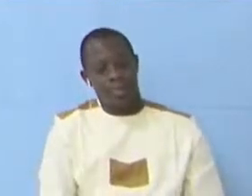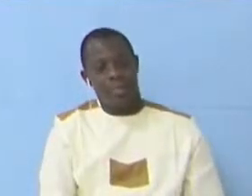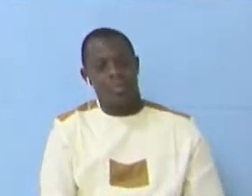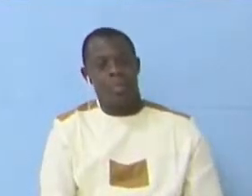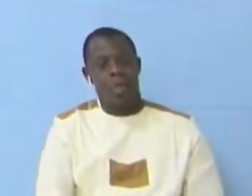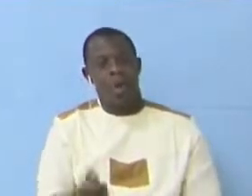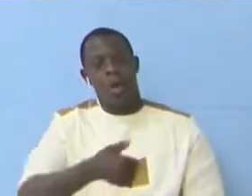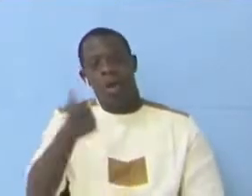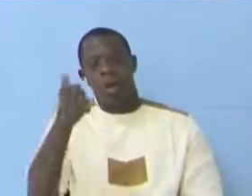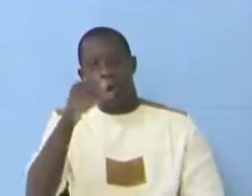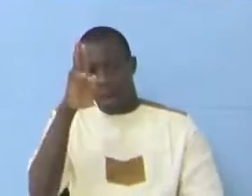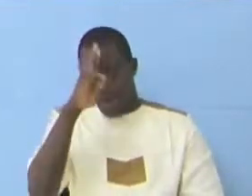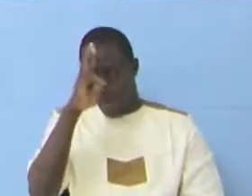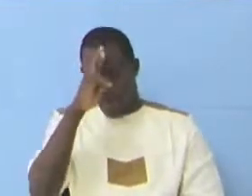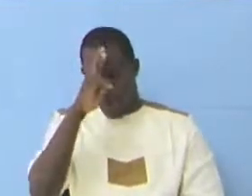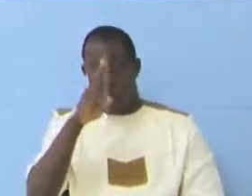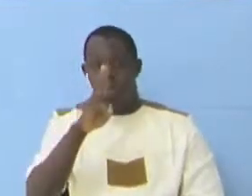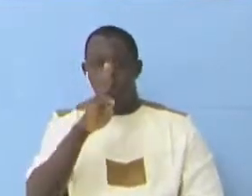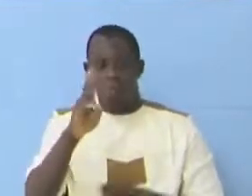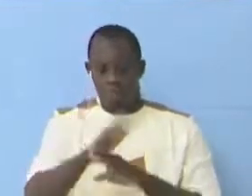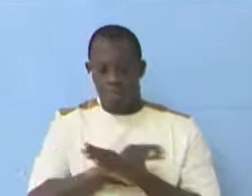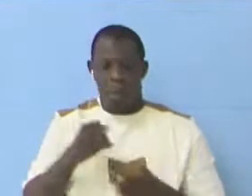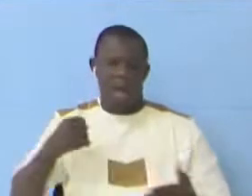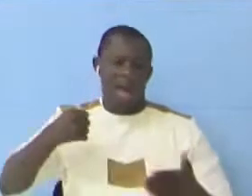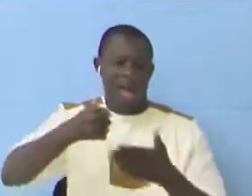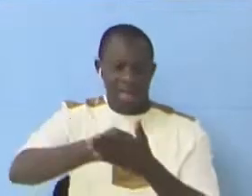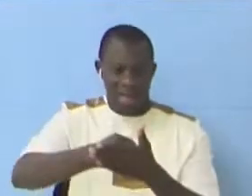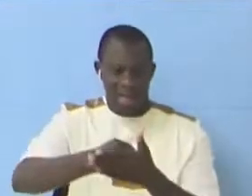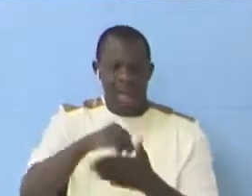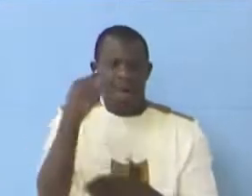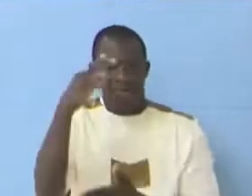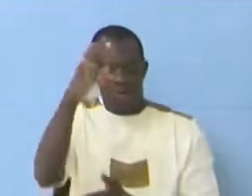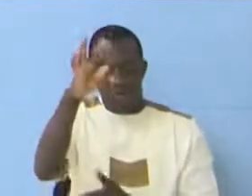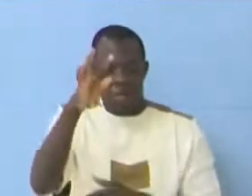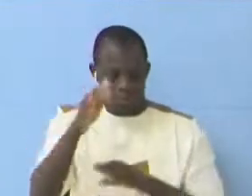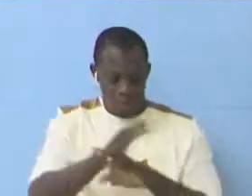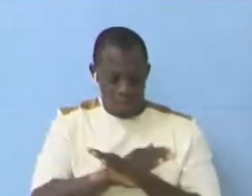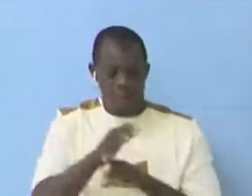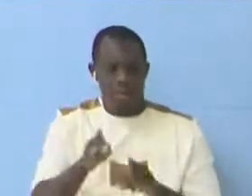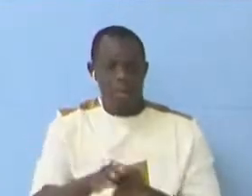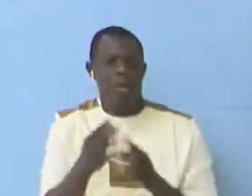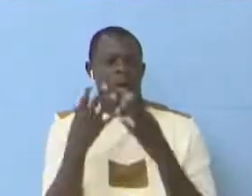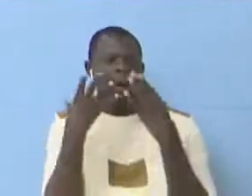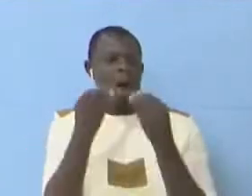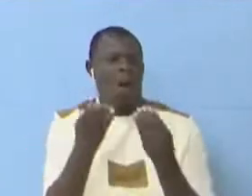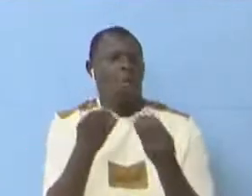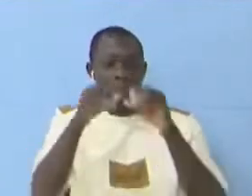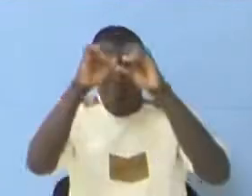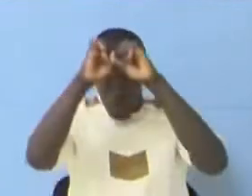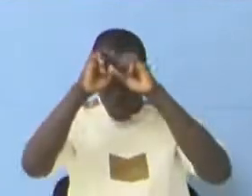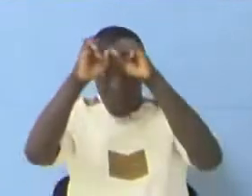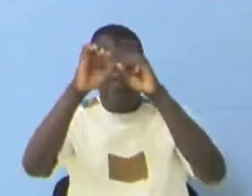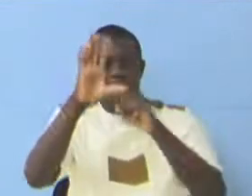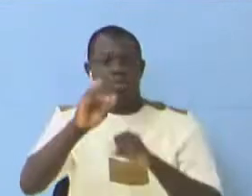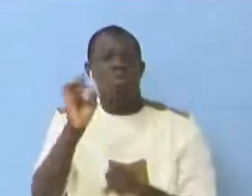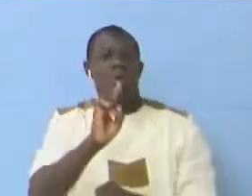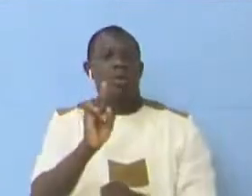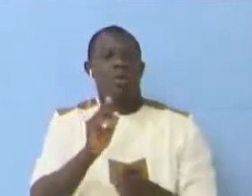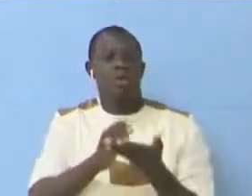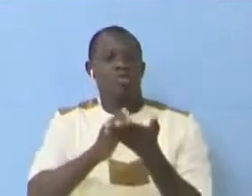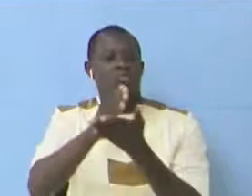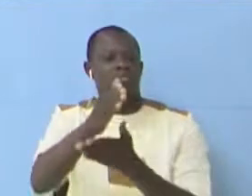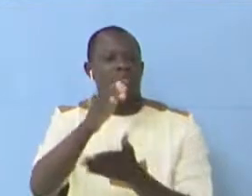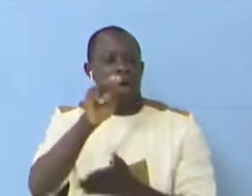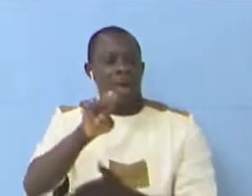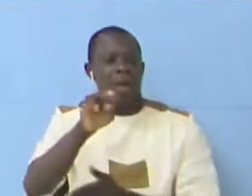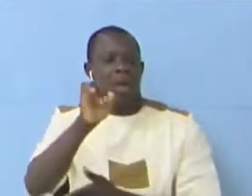some rebels attacked Farafenni. am na ay rebelle yoo xam ne songa nañ Farafenni. How did the government react to this through the NIA